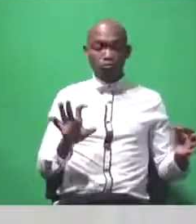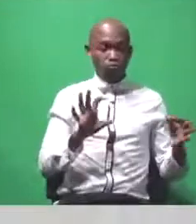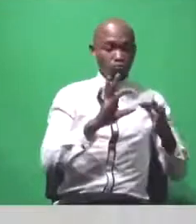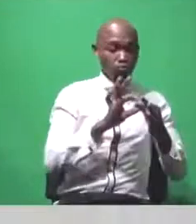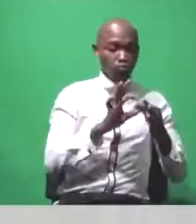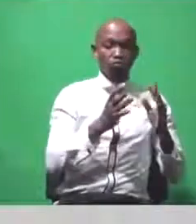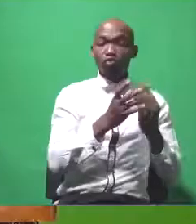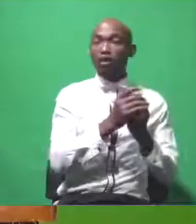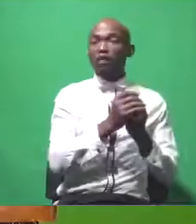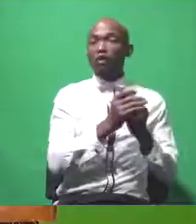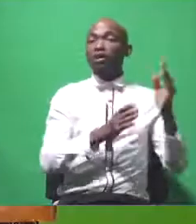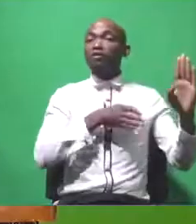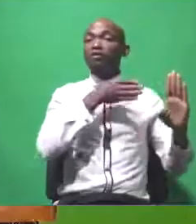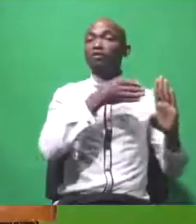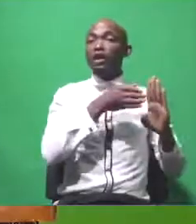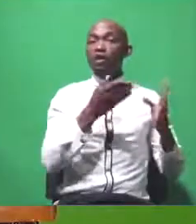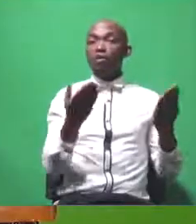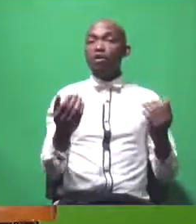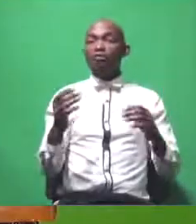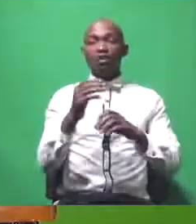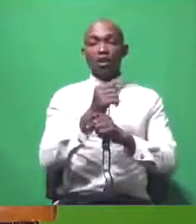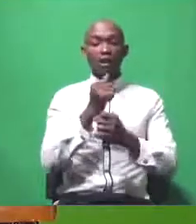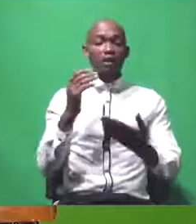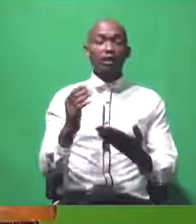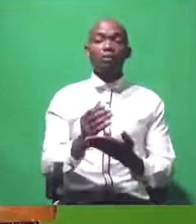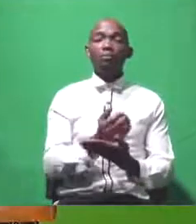the aim of making profit.